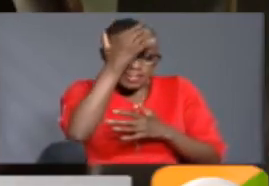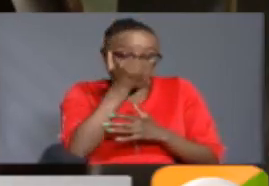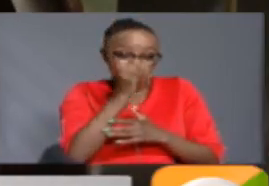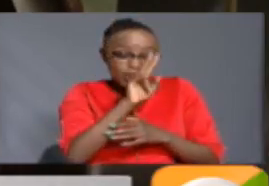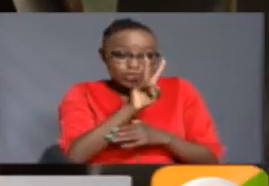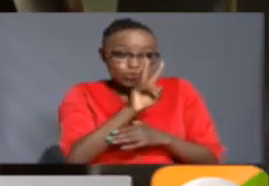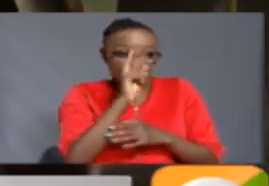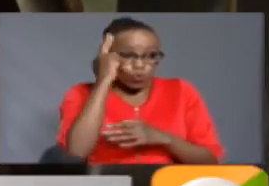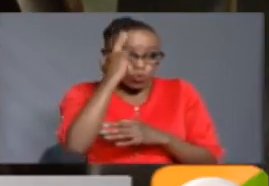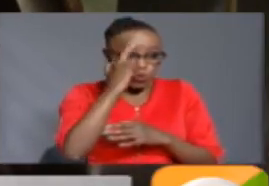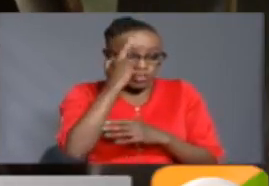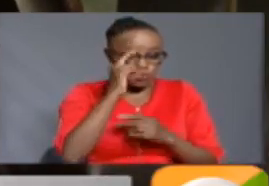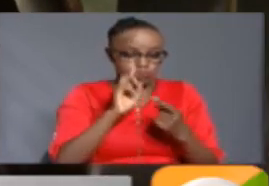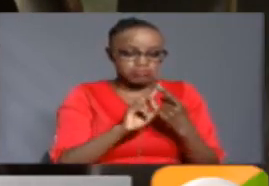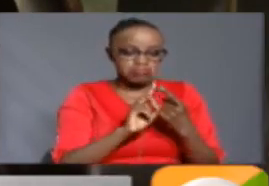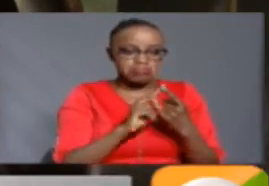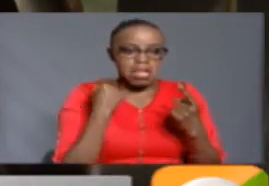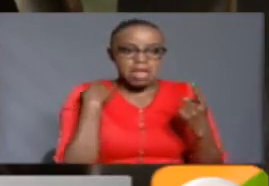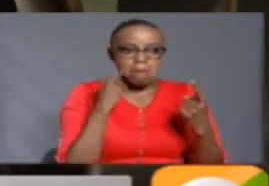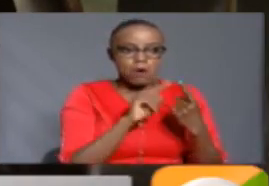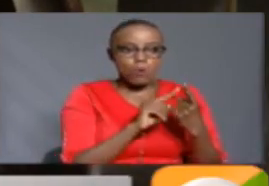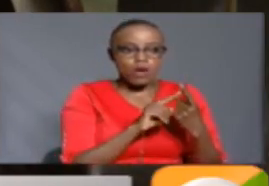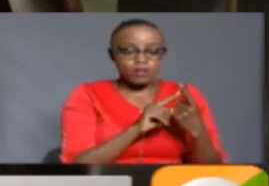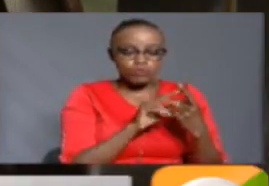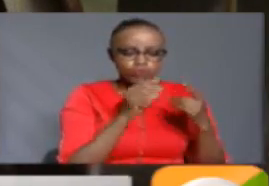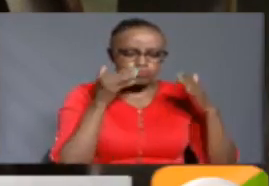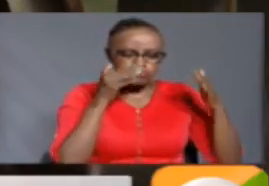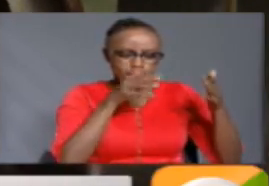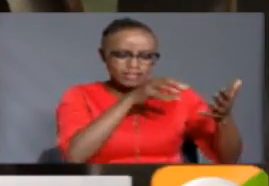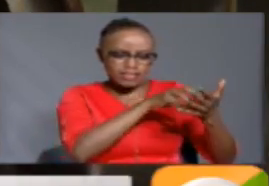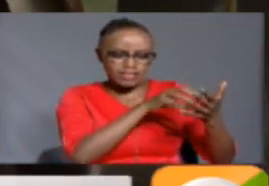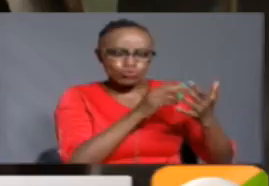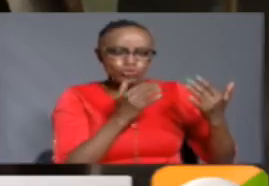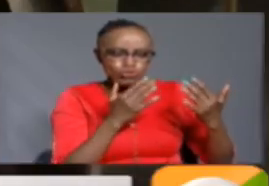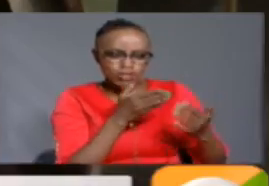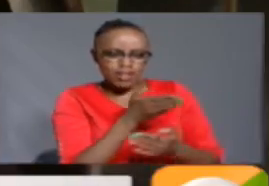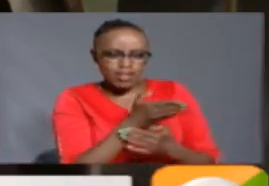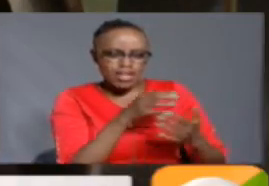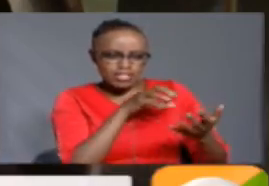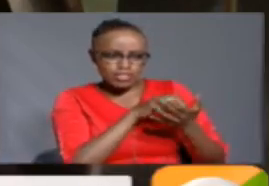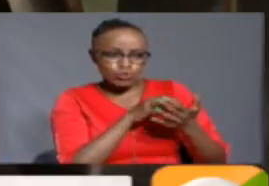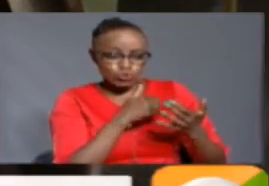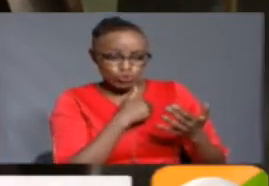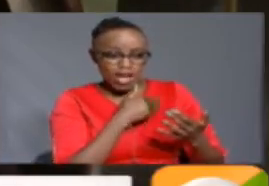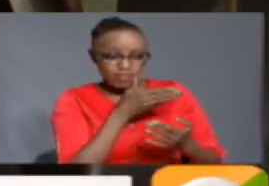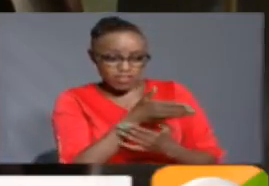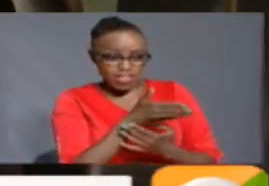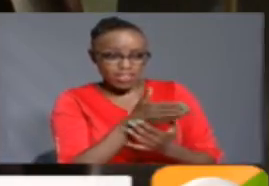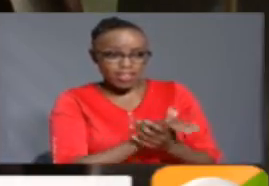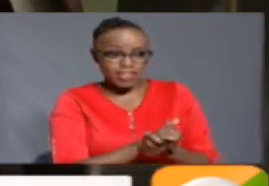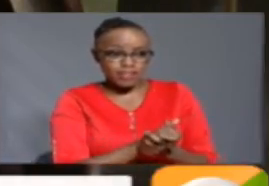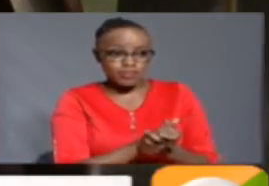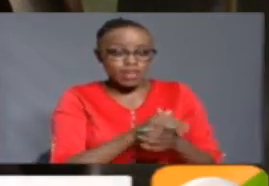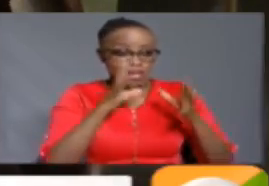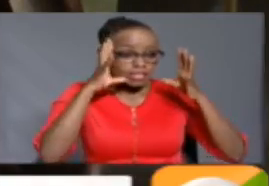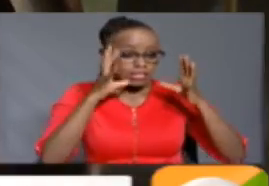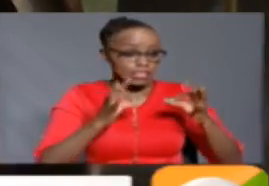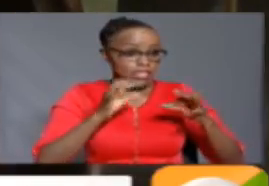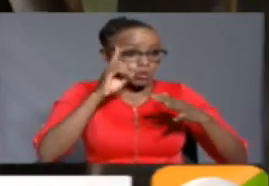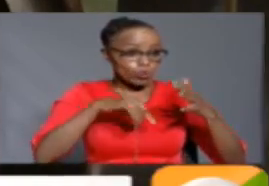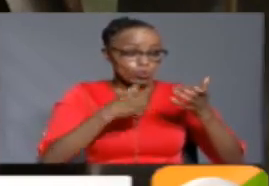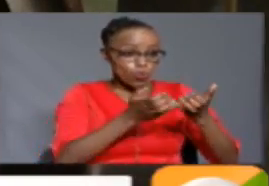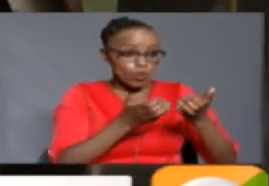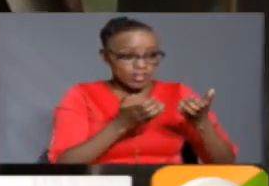reasons. One, we looked at the situation at hand, and we decided that we